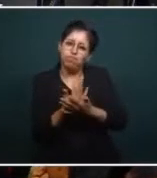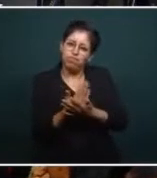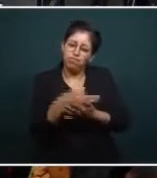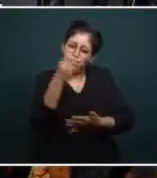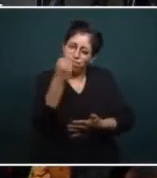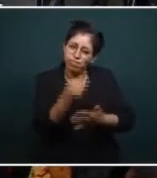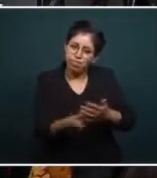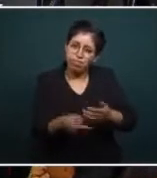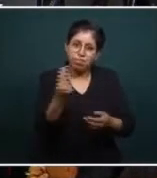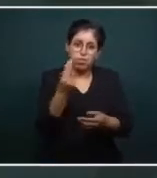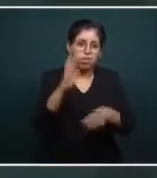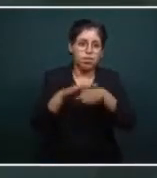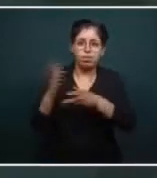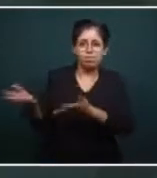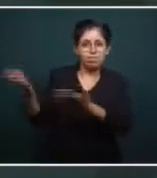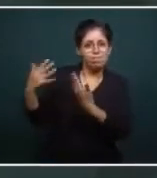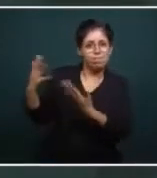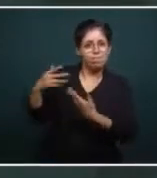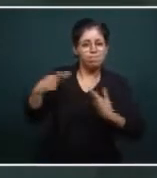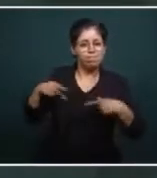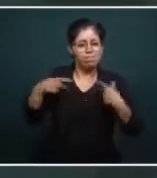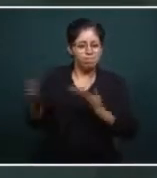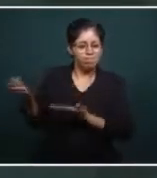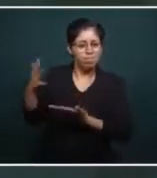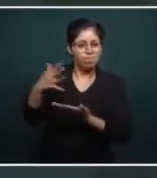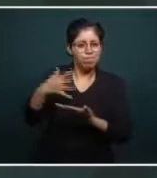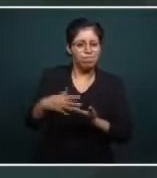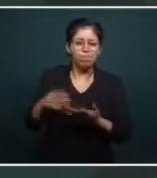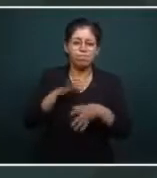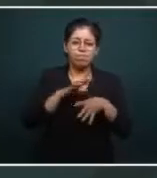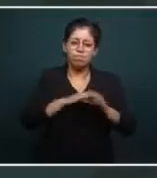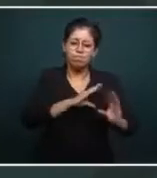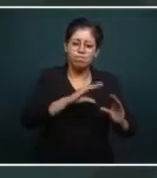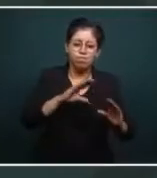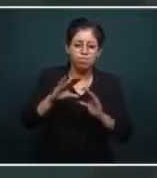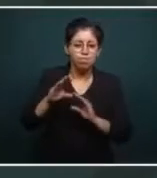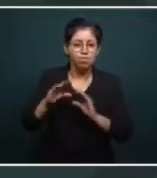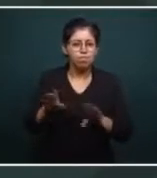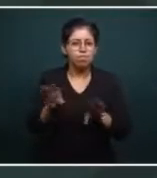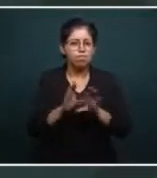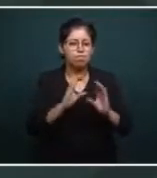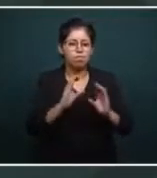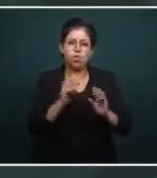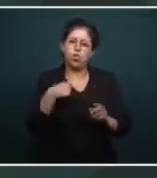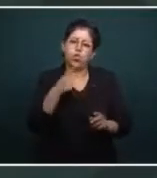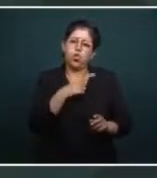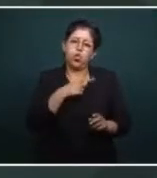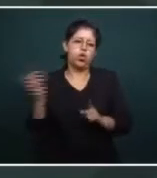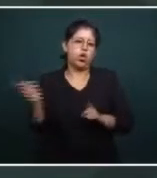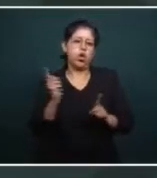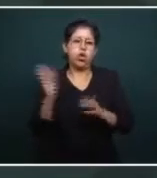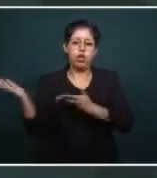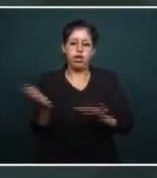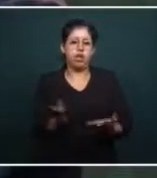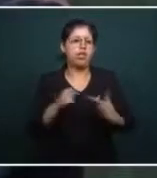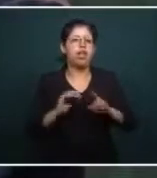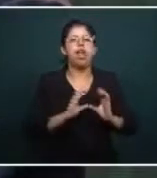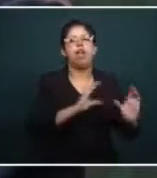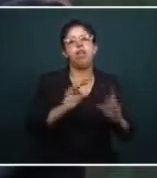process reclutamiento, of de recruiting, capacitación. No se capacitation. trata de